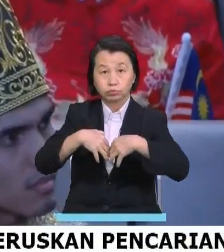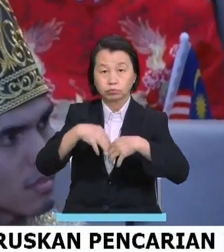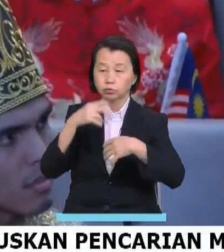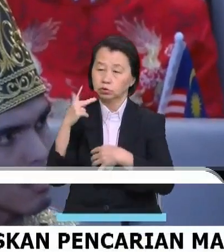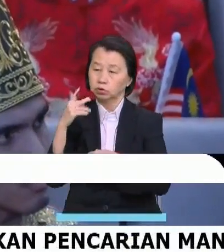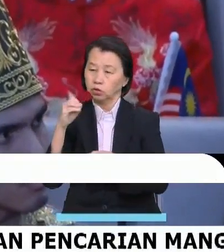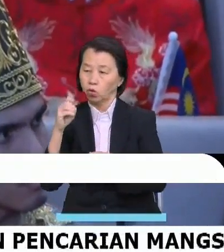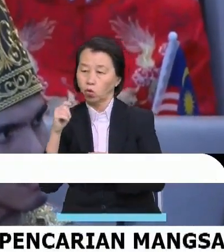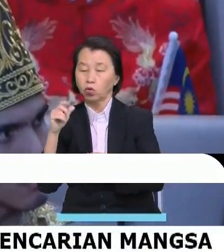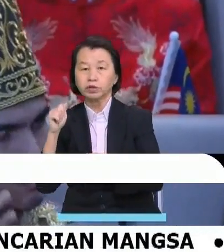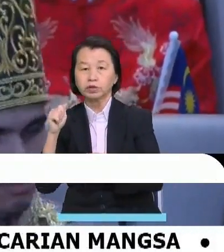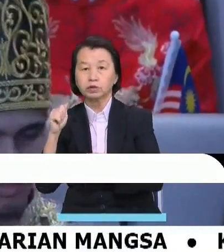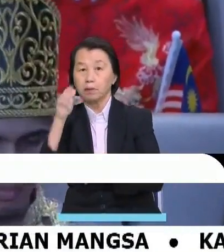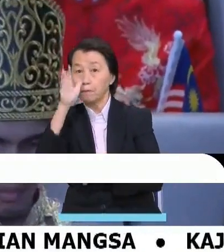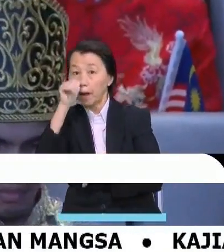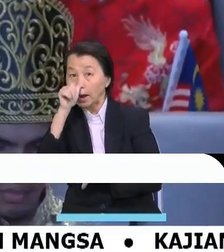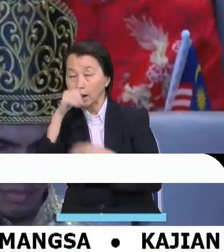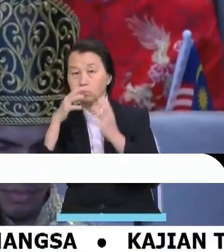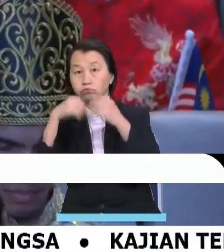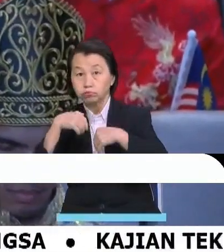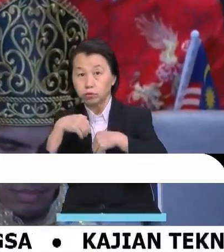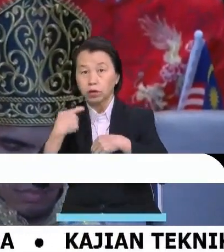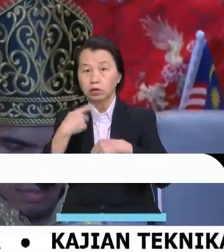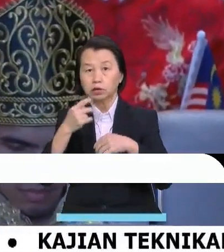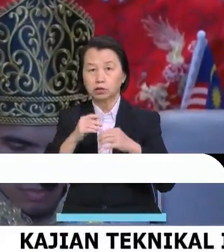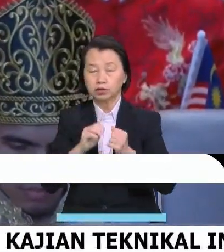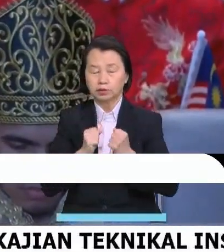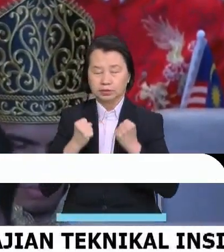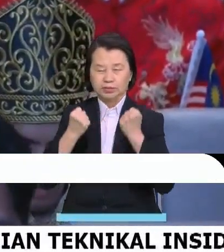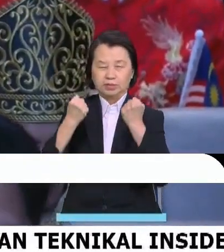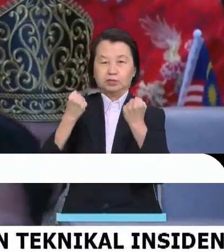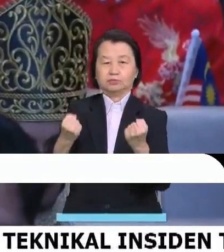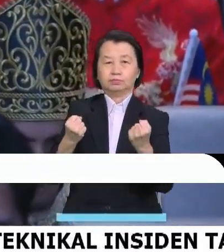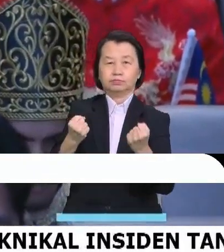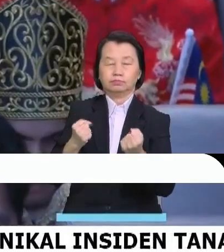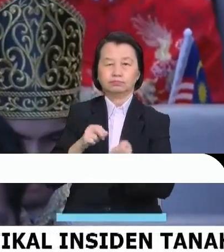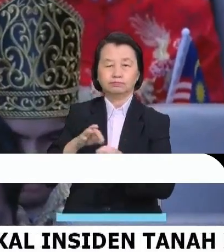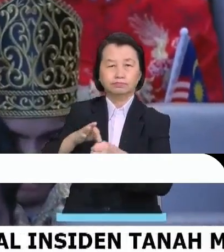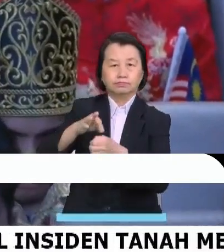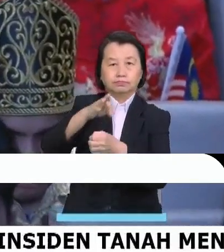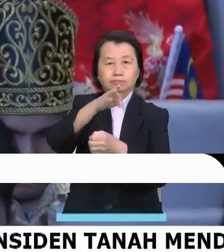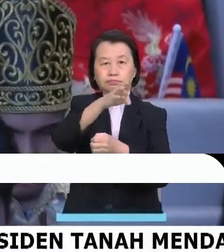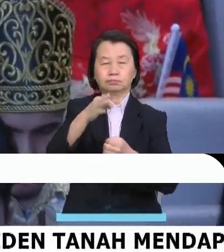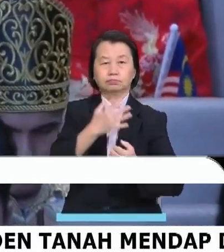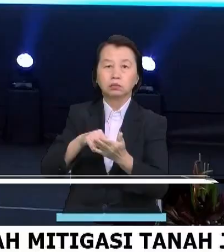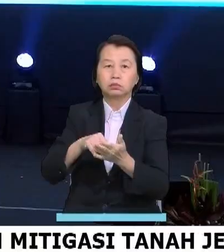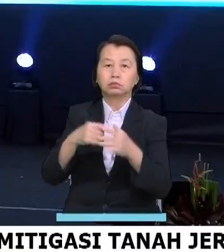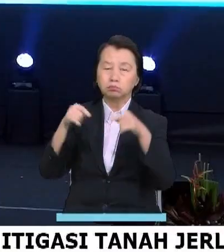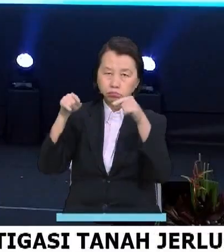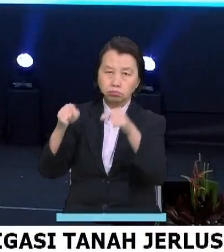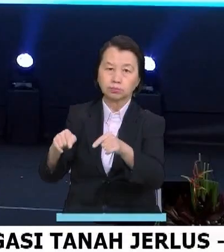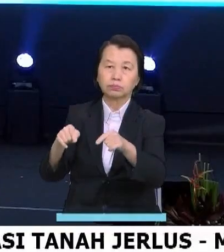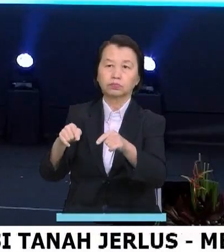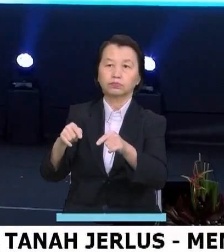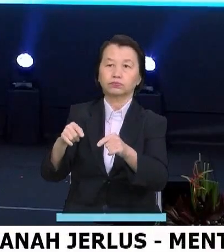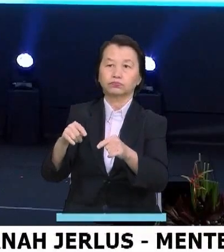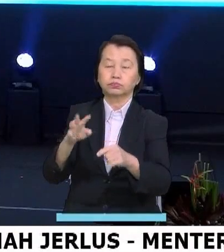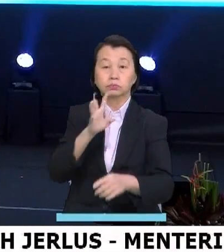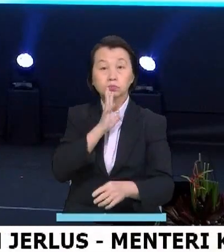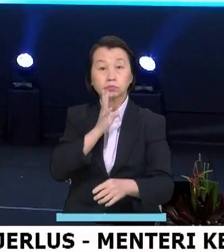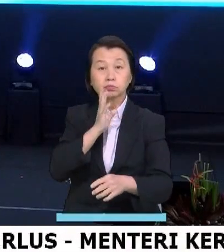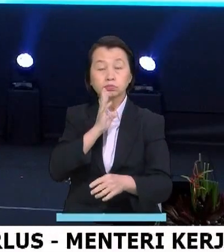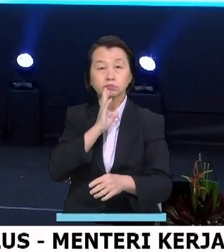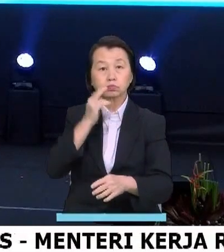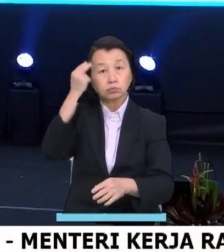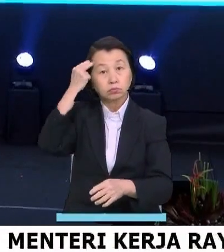only a legacy of the past, but remains crucial for ensuring the country's stability and success in the future. He called on everyone to maintain the